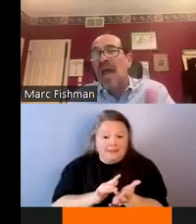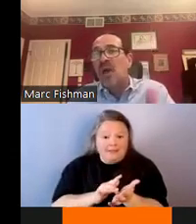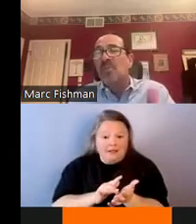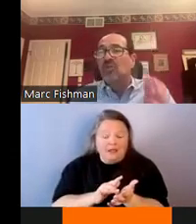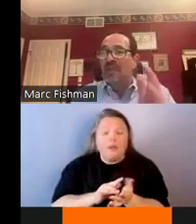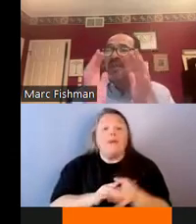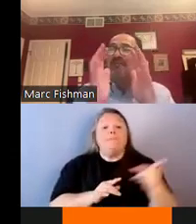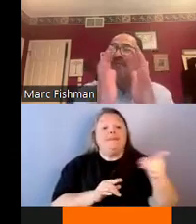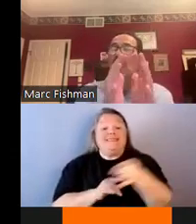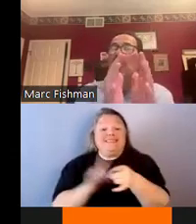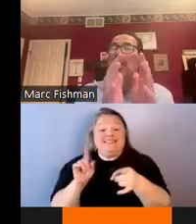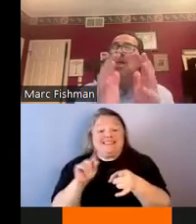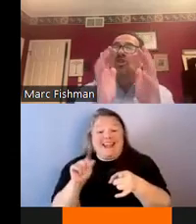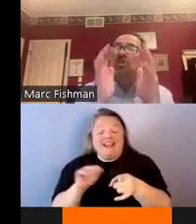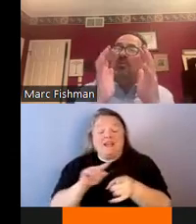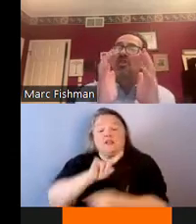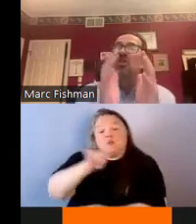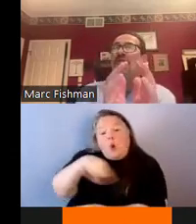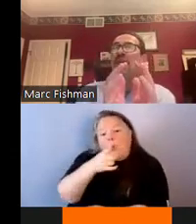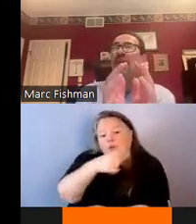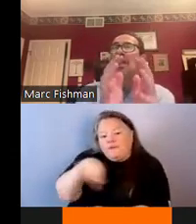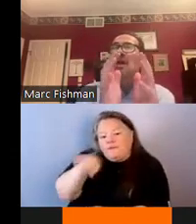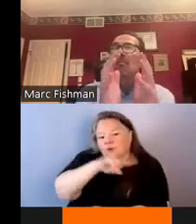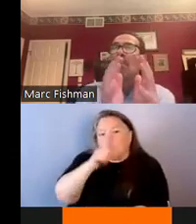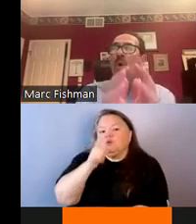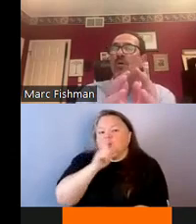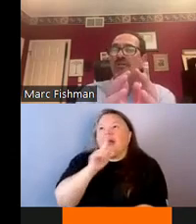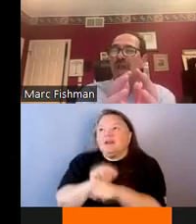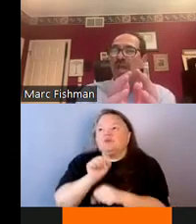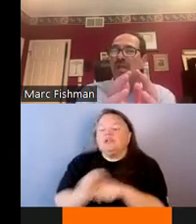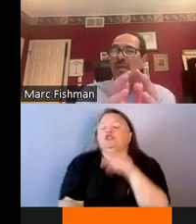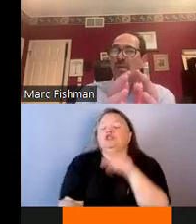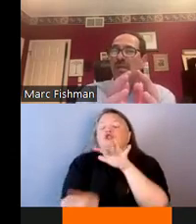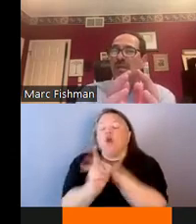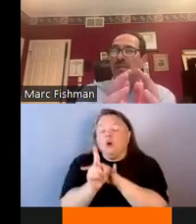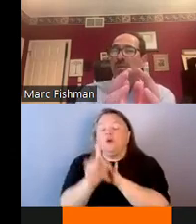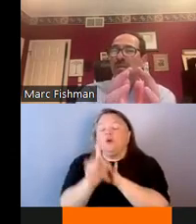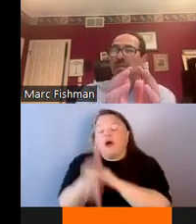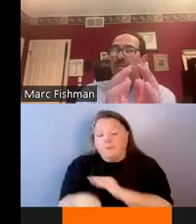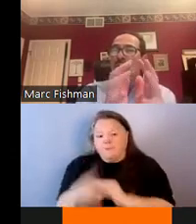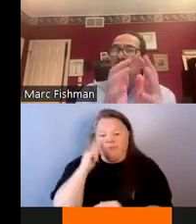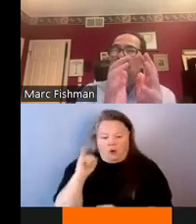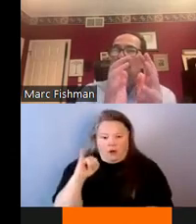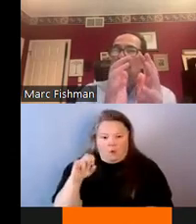showed up at IOP. So that's a very specifically motivated